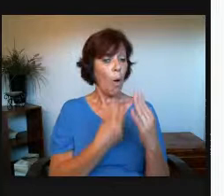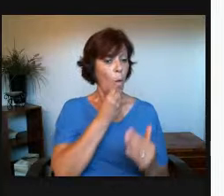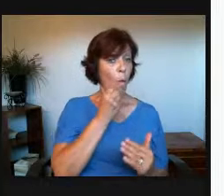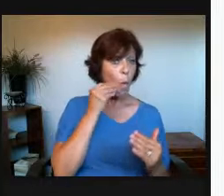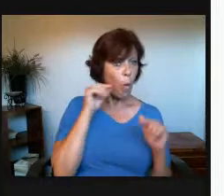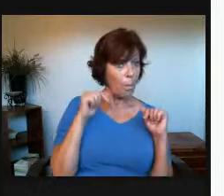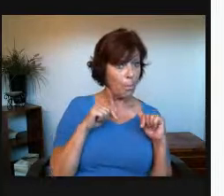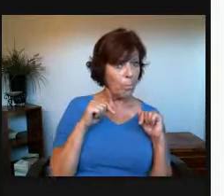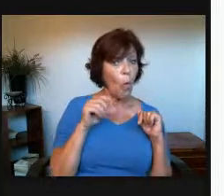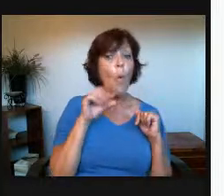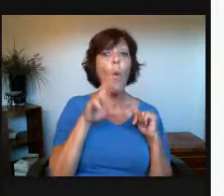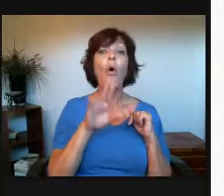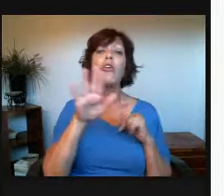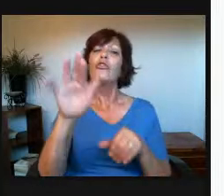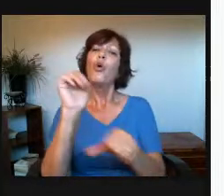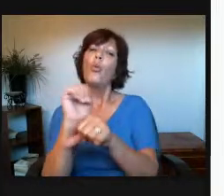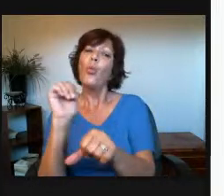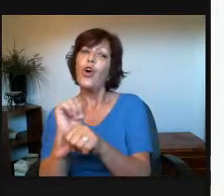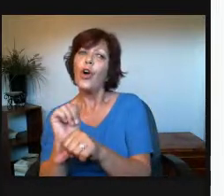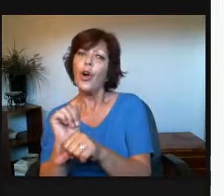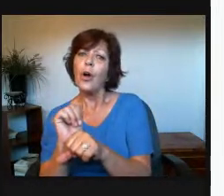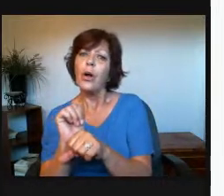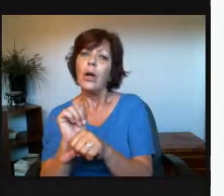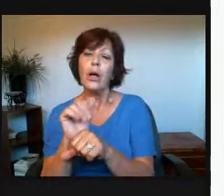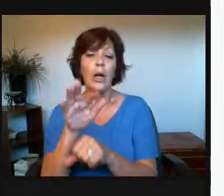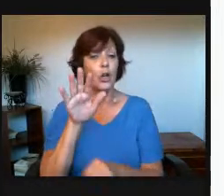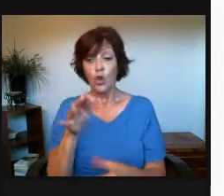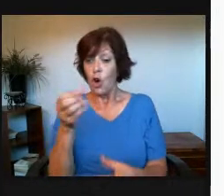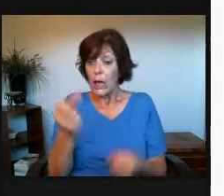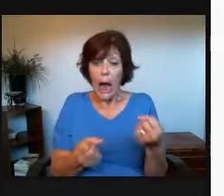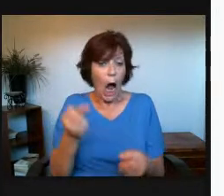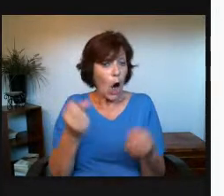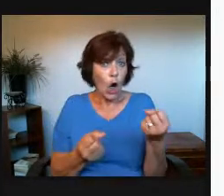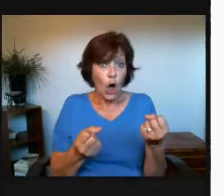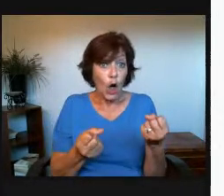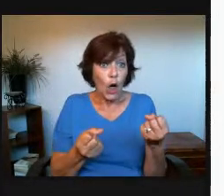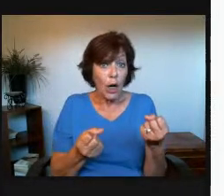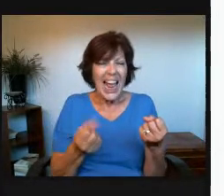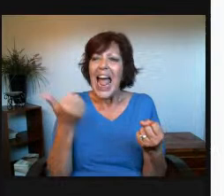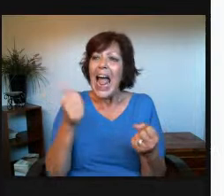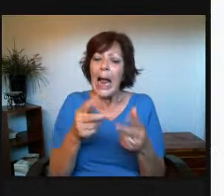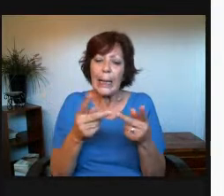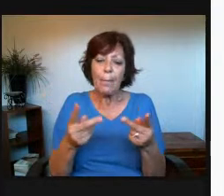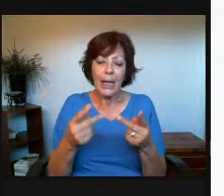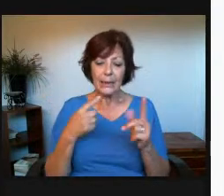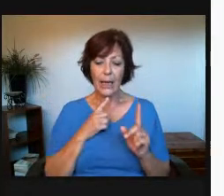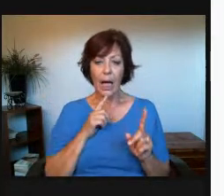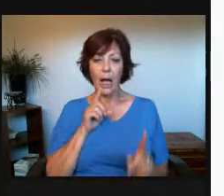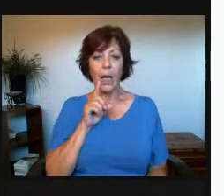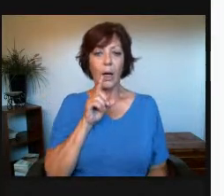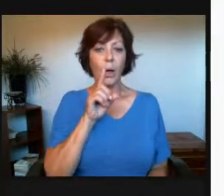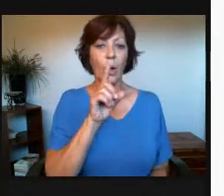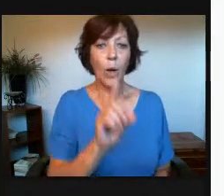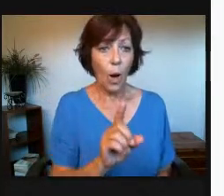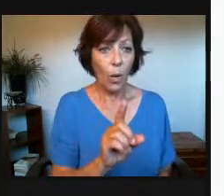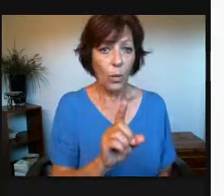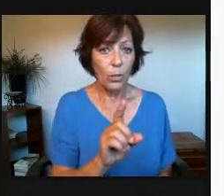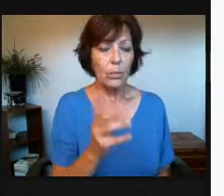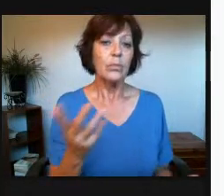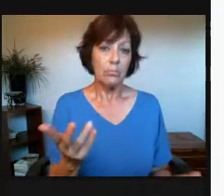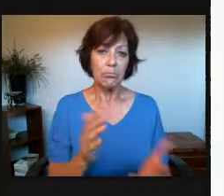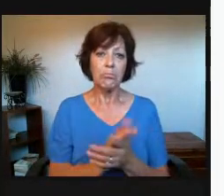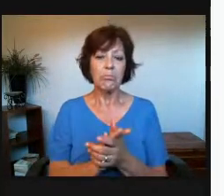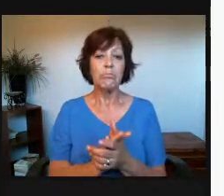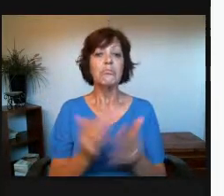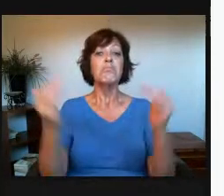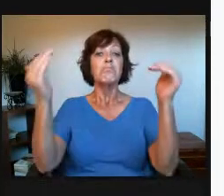home or your workplace, for your car, for any place that you're going and spending time at.